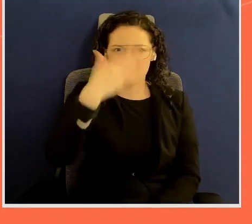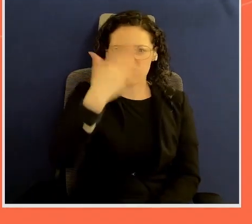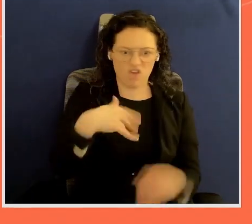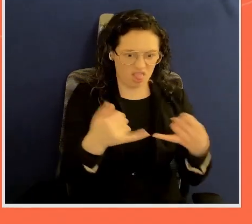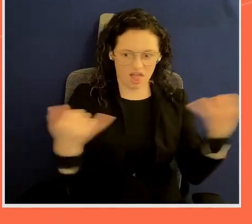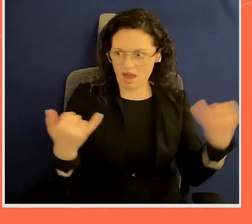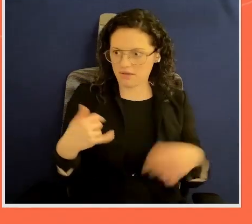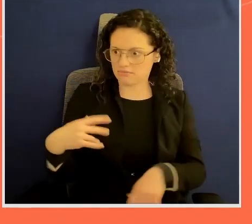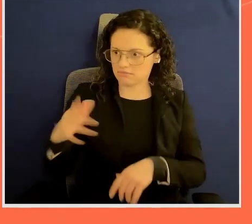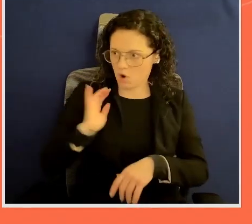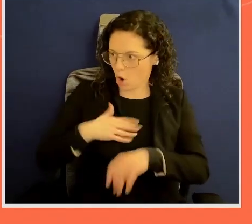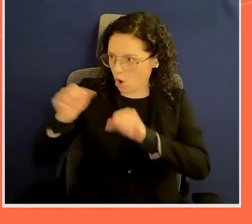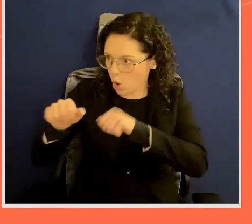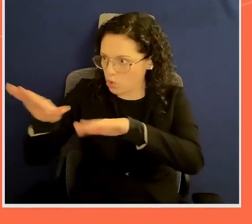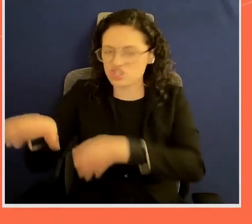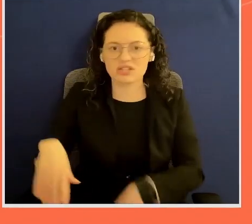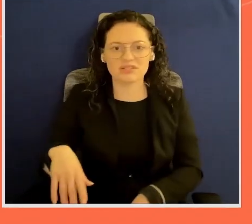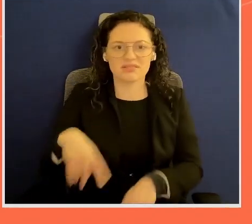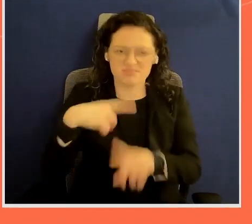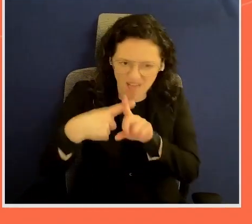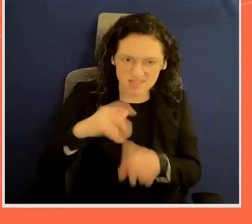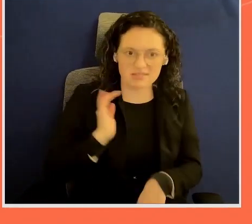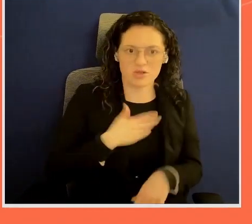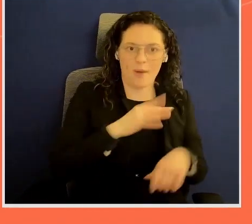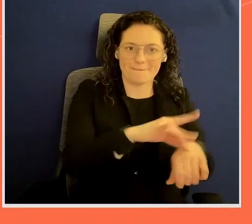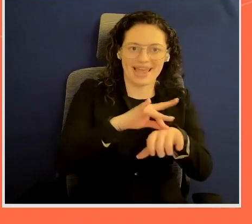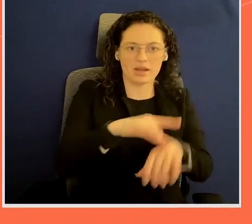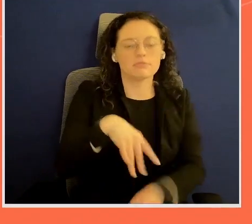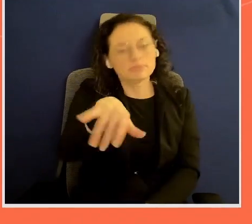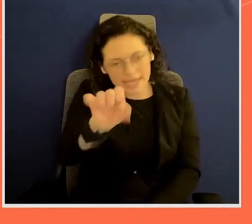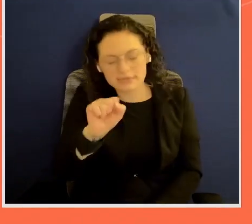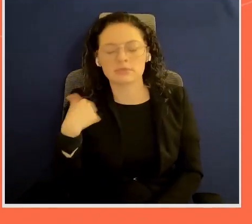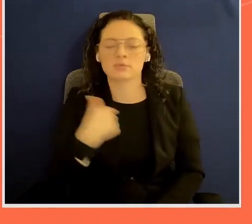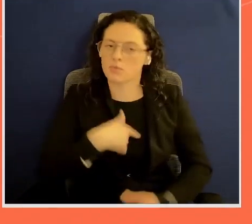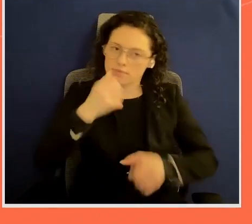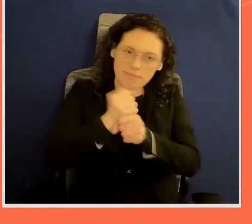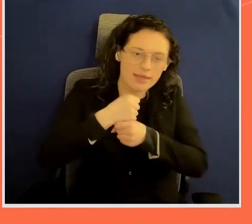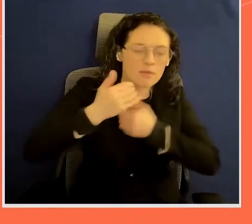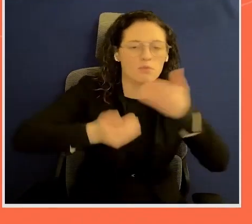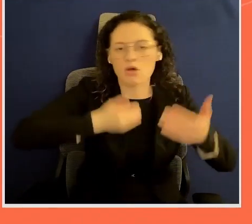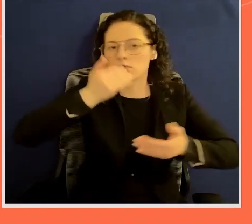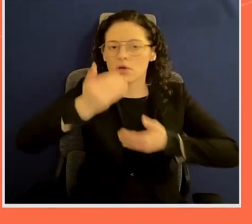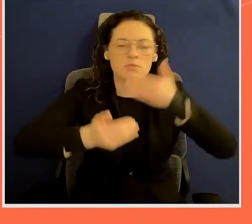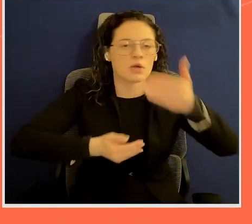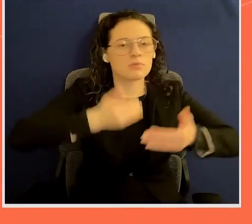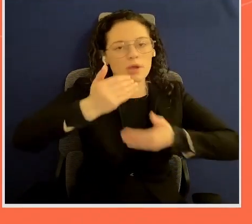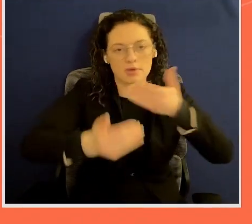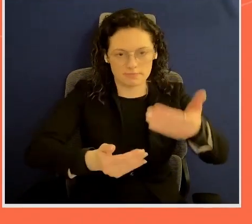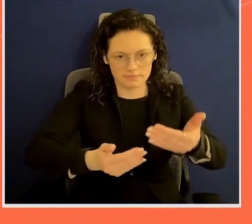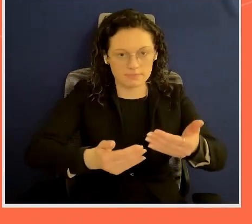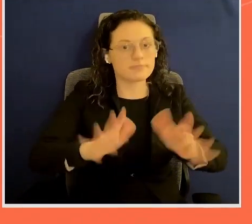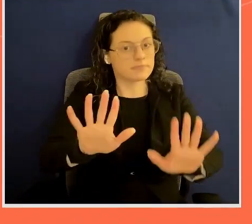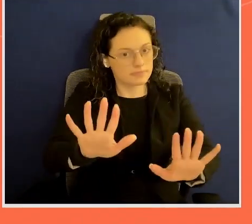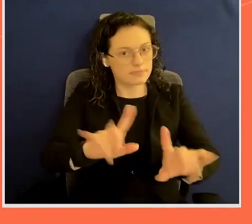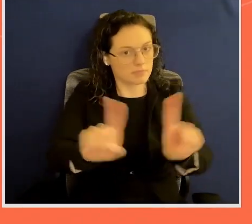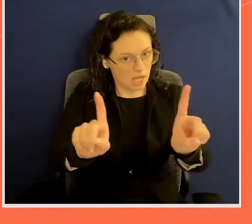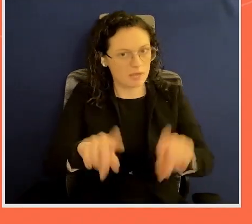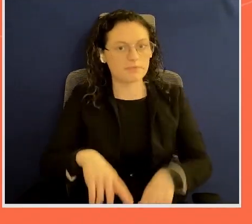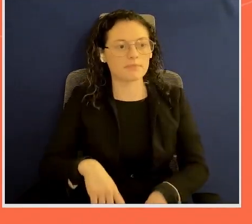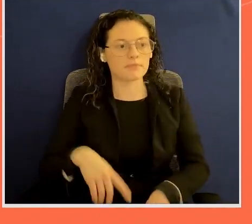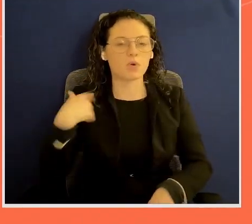more diverse and vibrant blue economy where production of resources and the protection of the ocean life